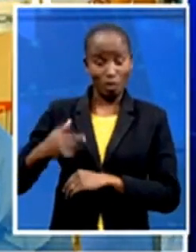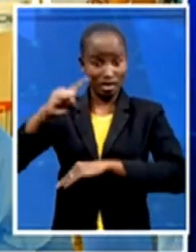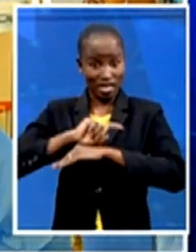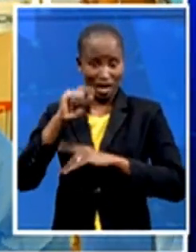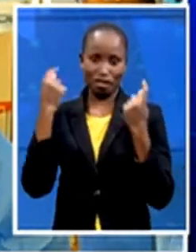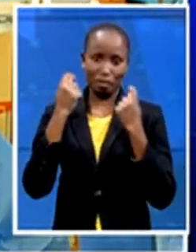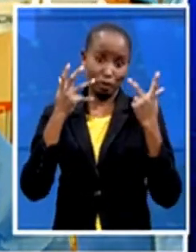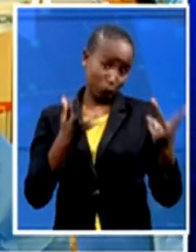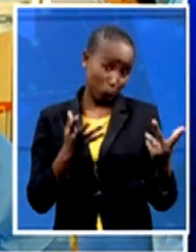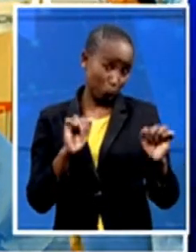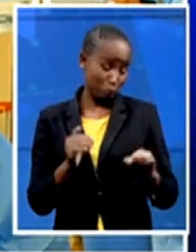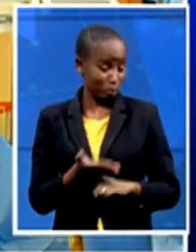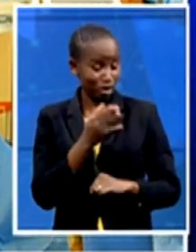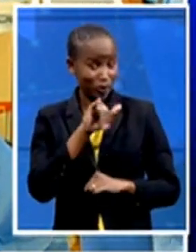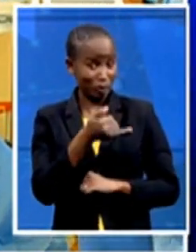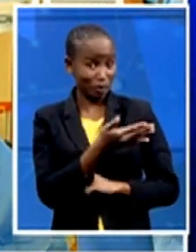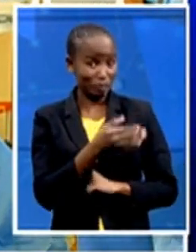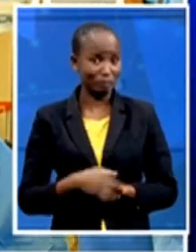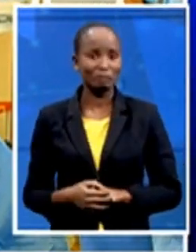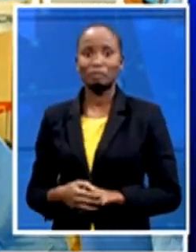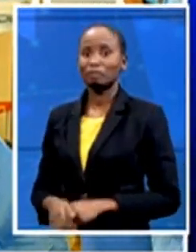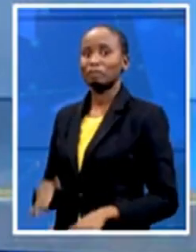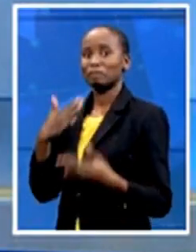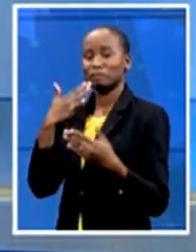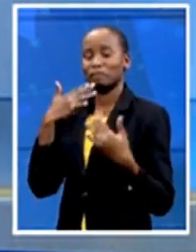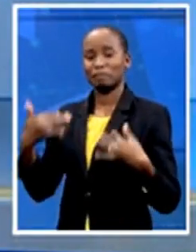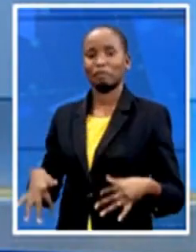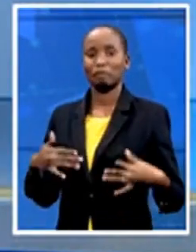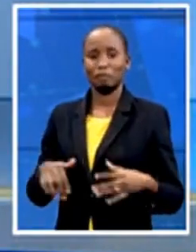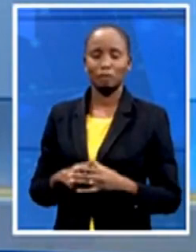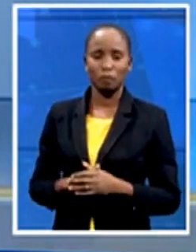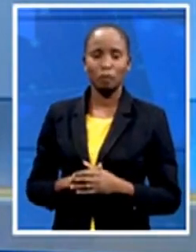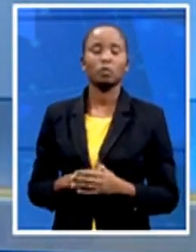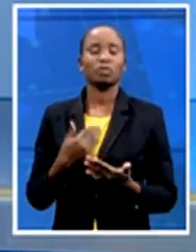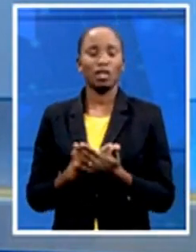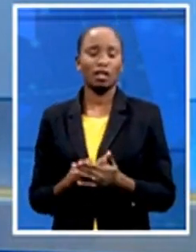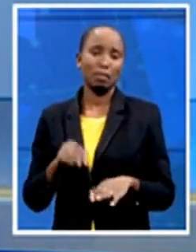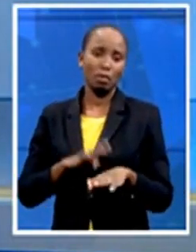Thank you so much, and we'll continue to follow what happens thereafter. But onto the